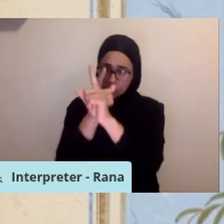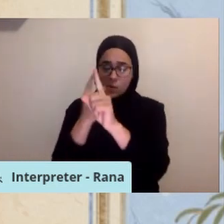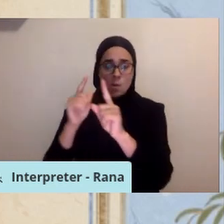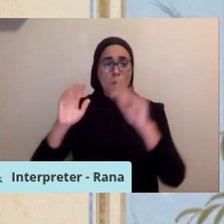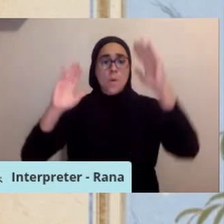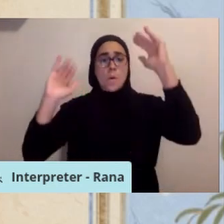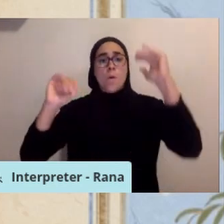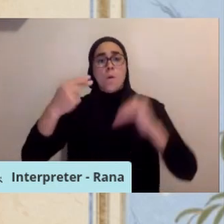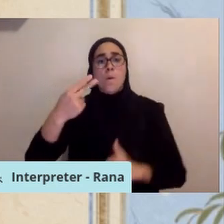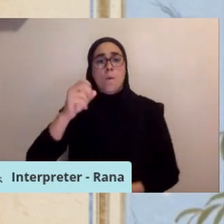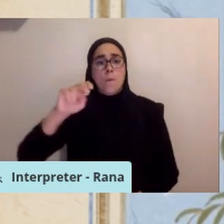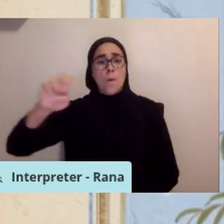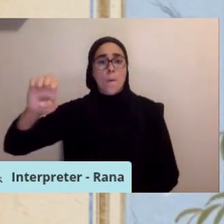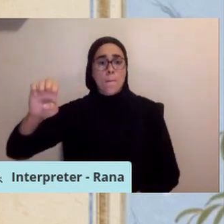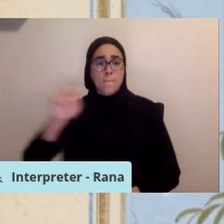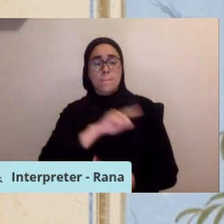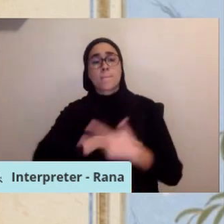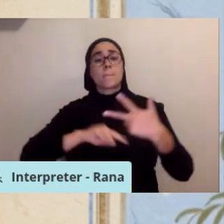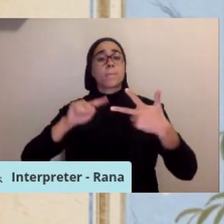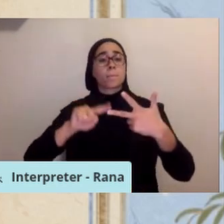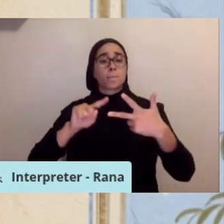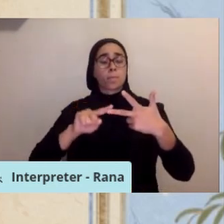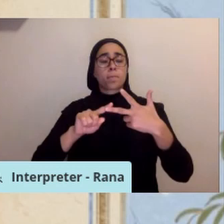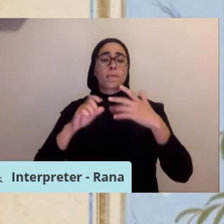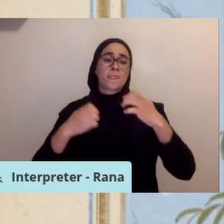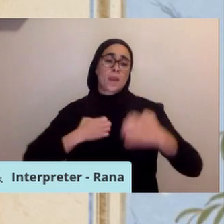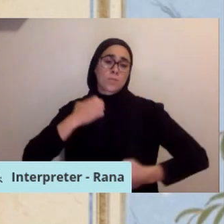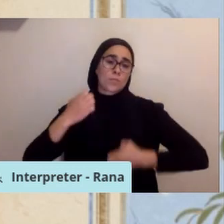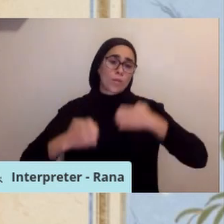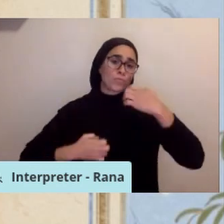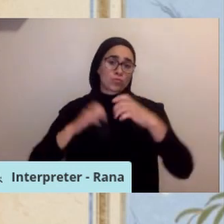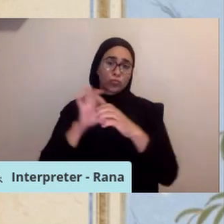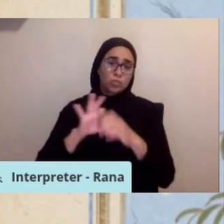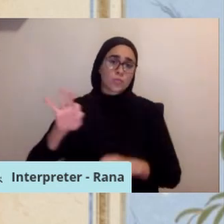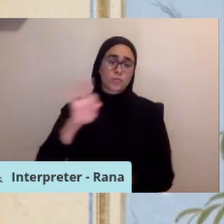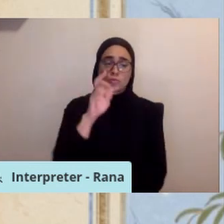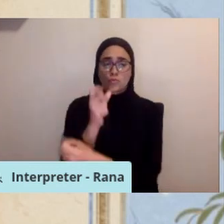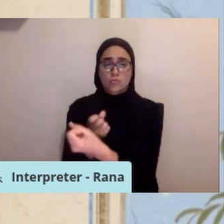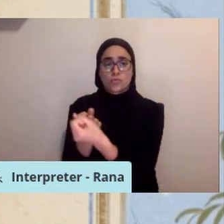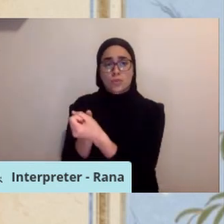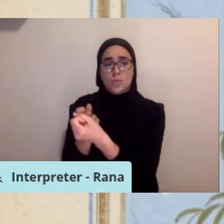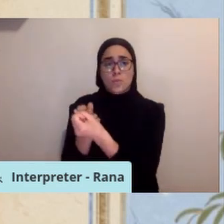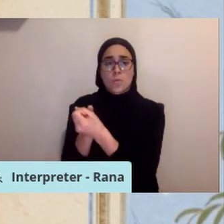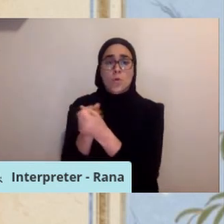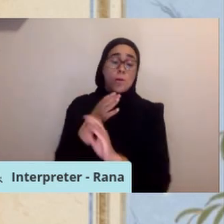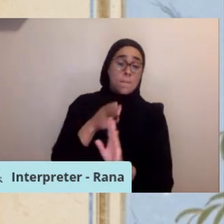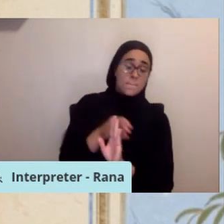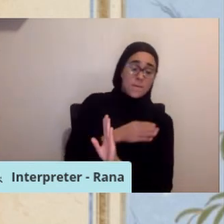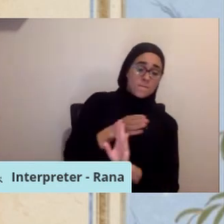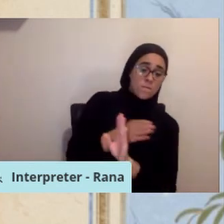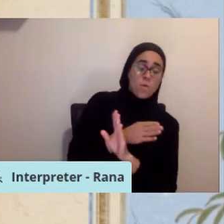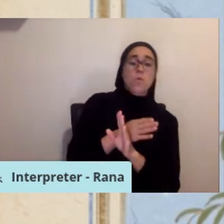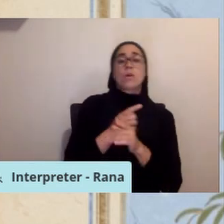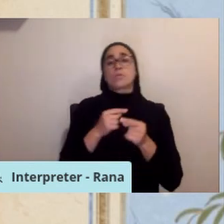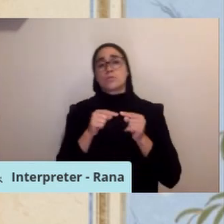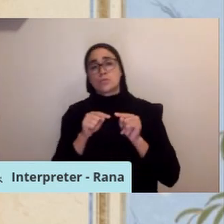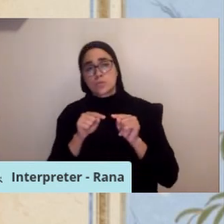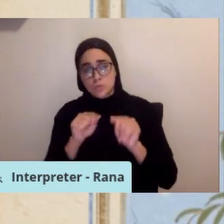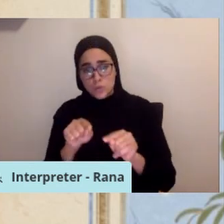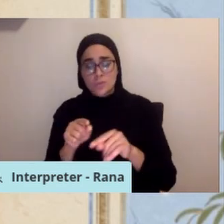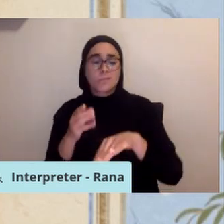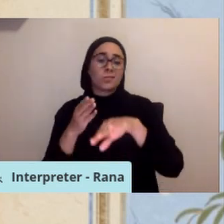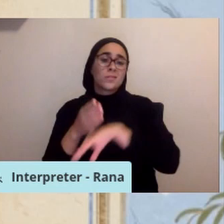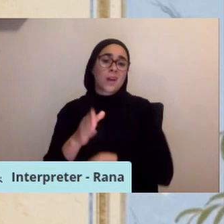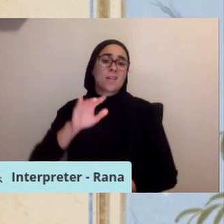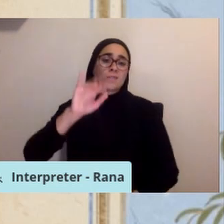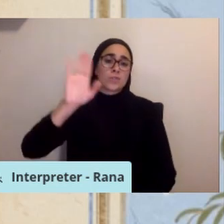three, the emotional and spiritual support from a chaplain before, during, and after Jamal's